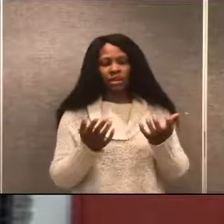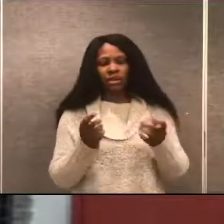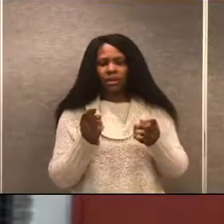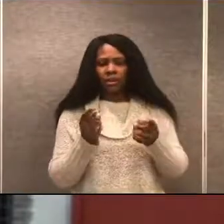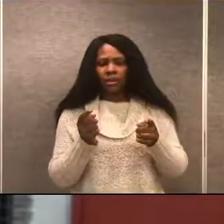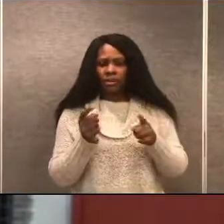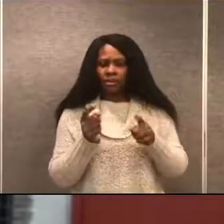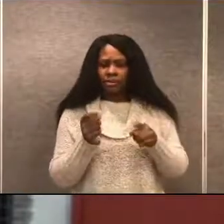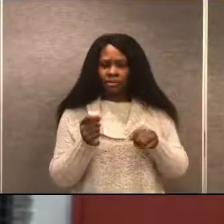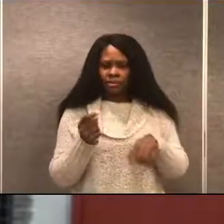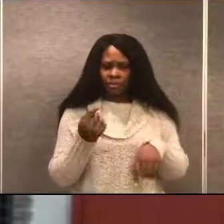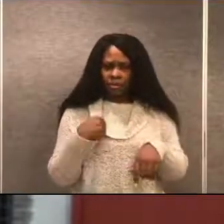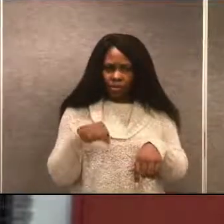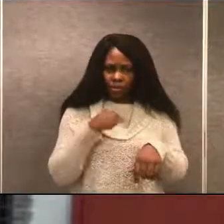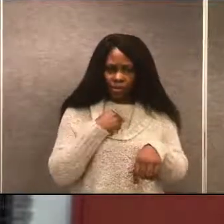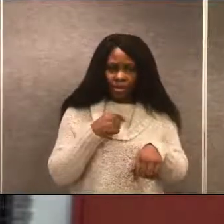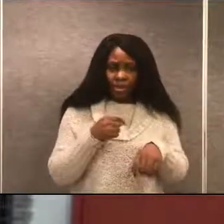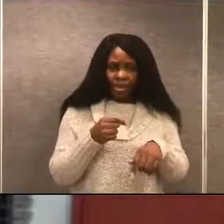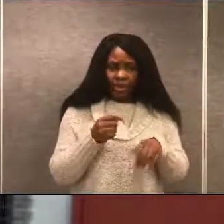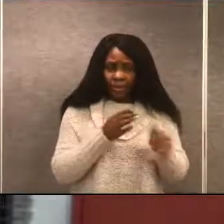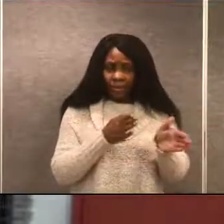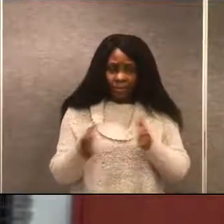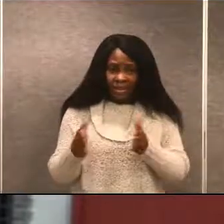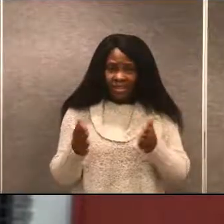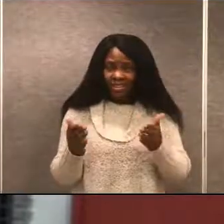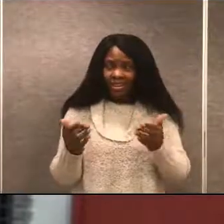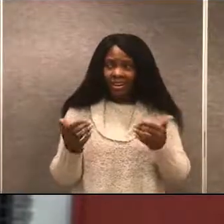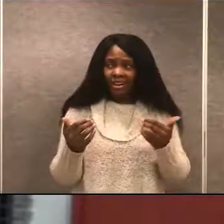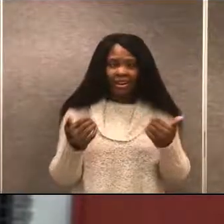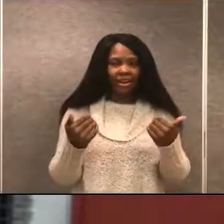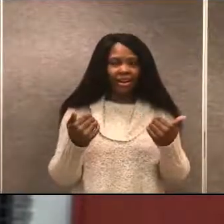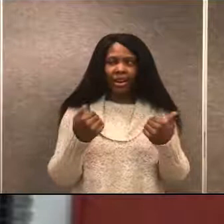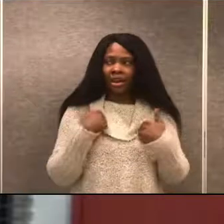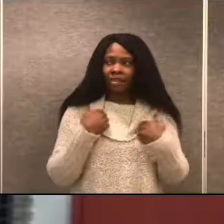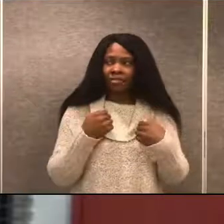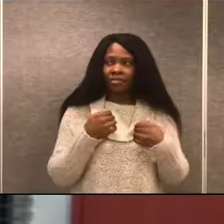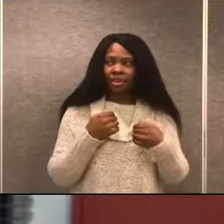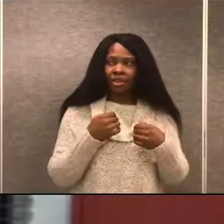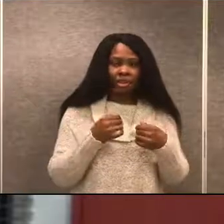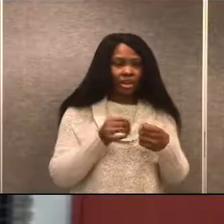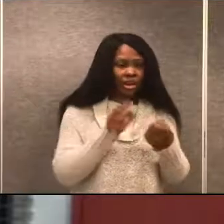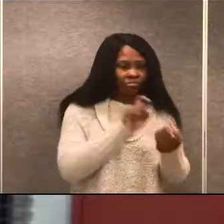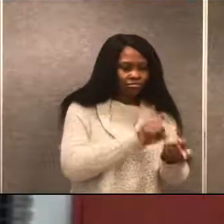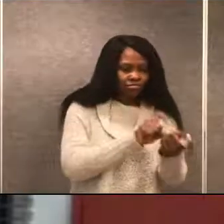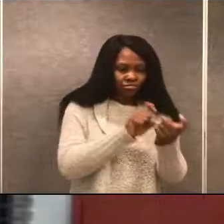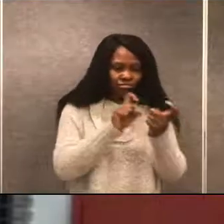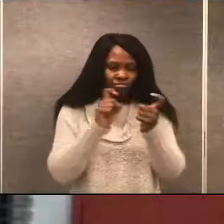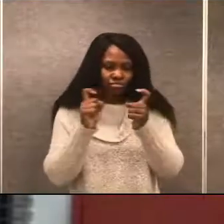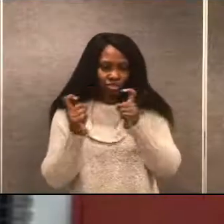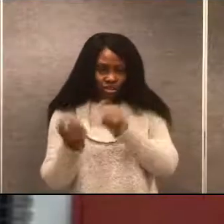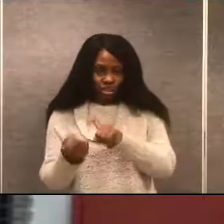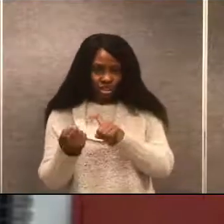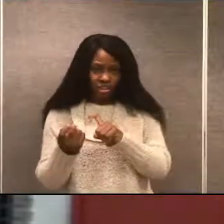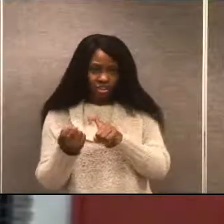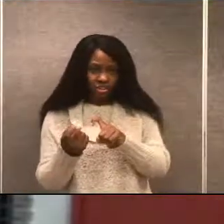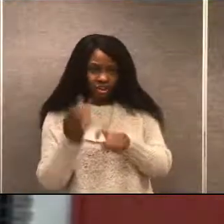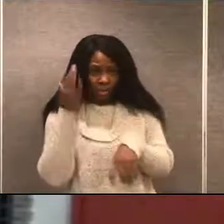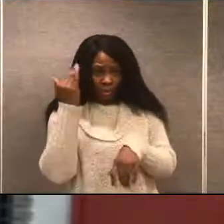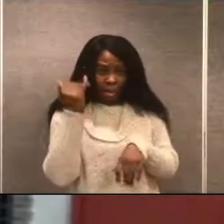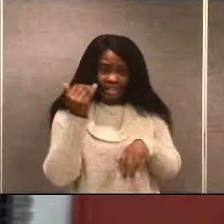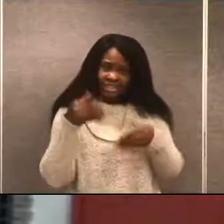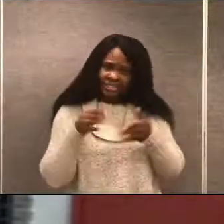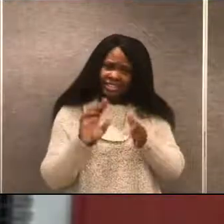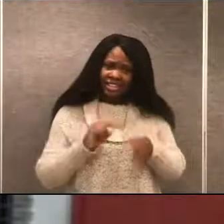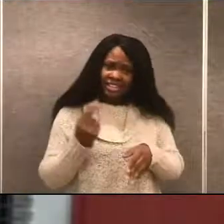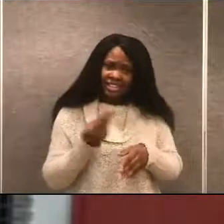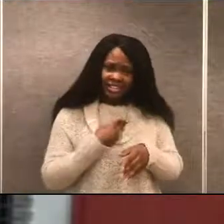do plan on doing a full implementation of that transition, because what that does is it allows for us to do a